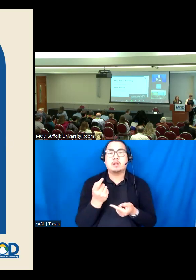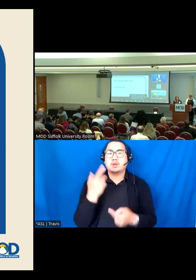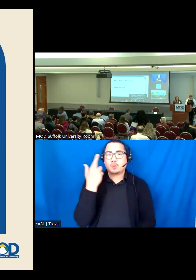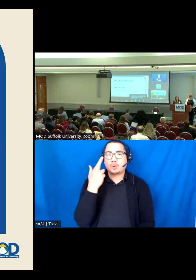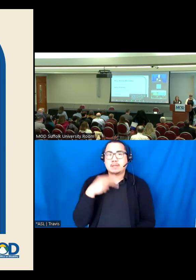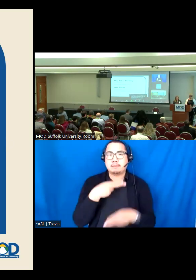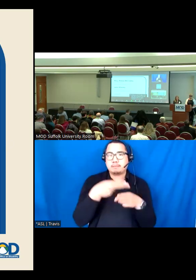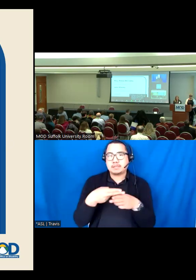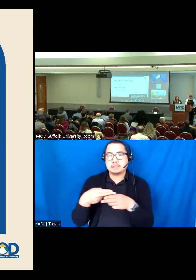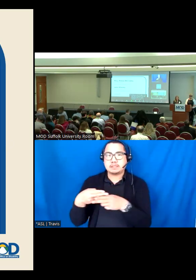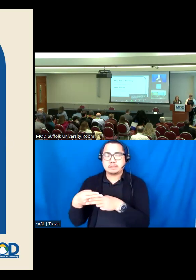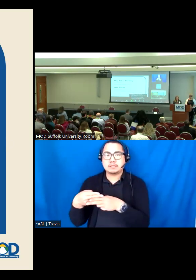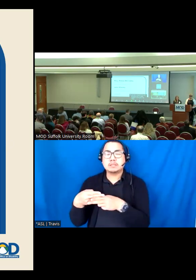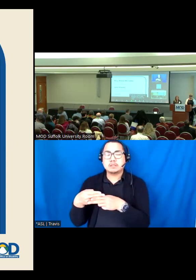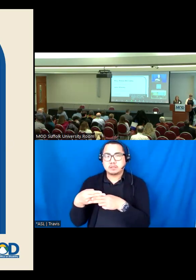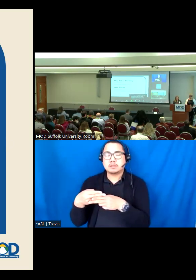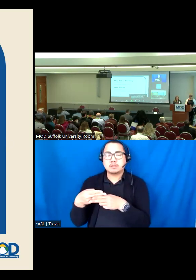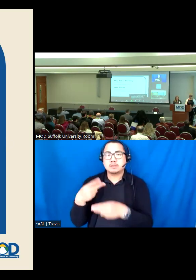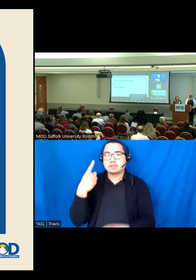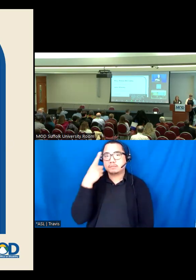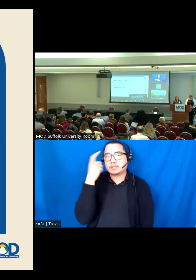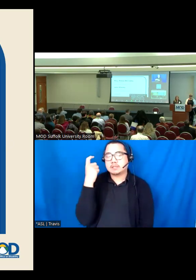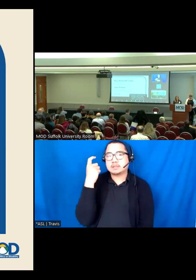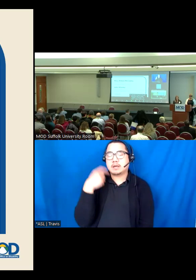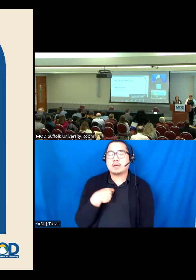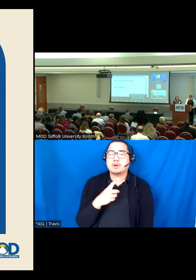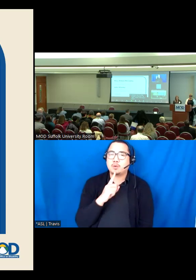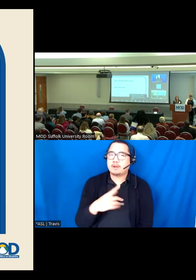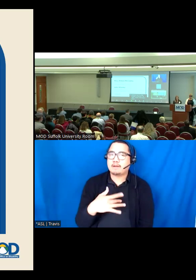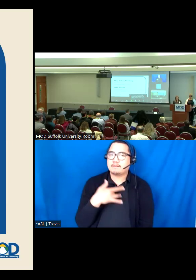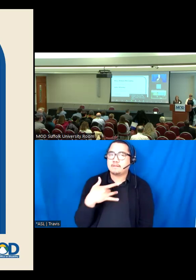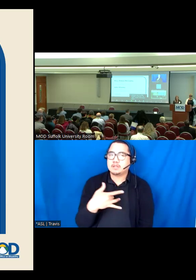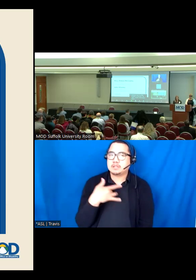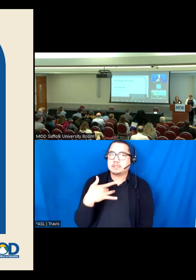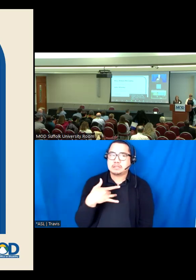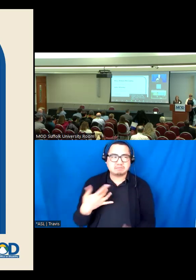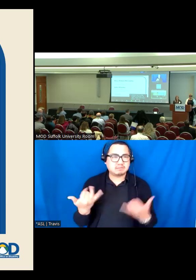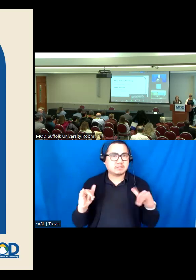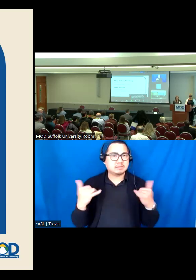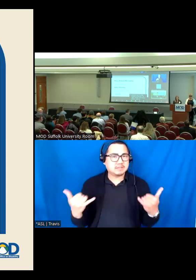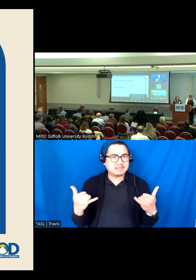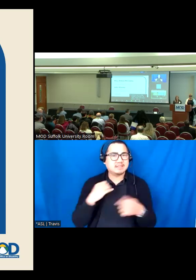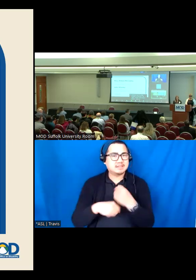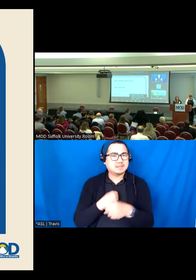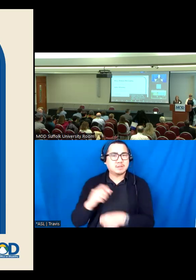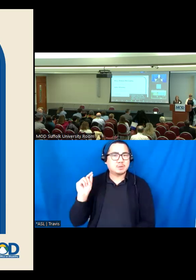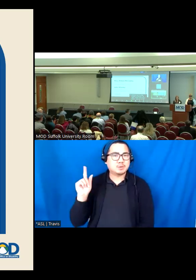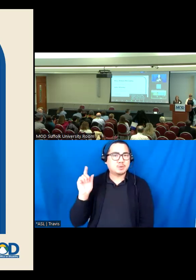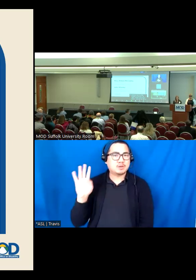things is because I really feel that still today in